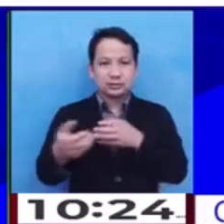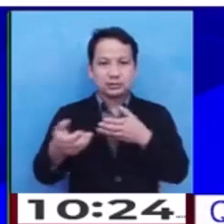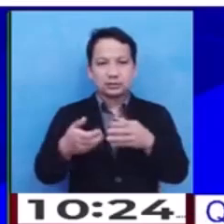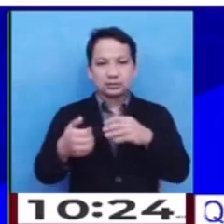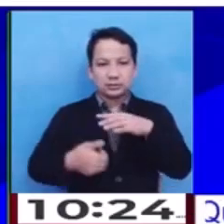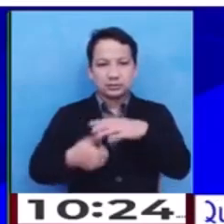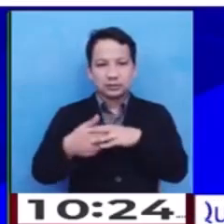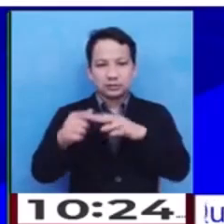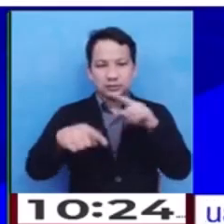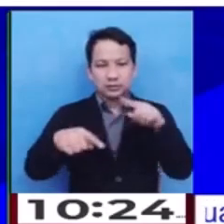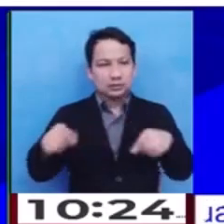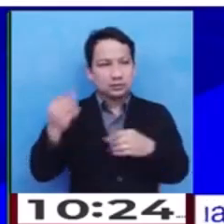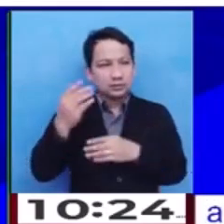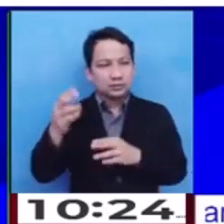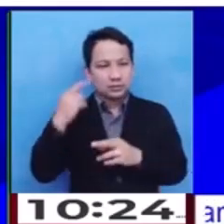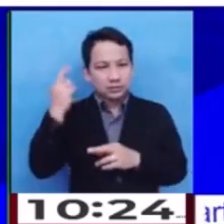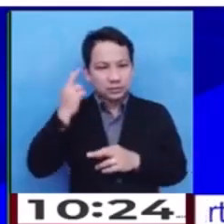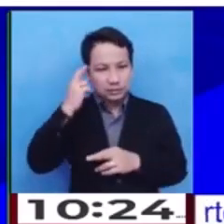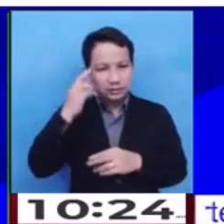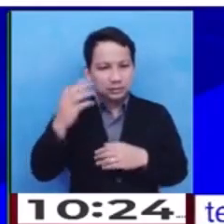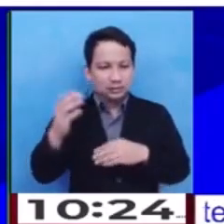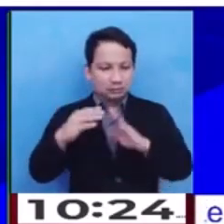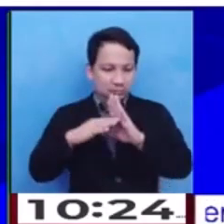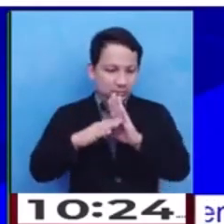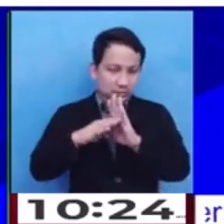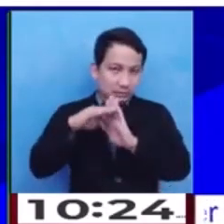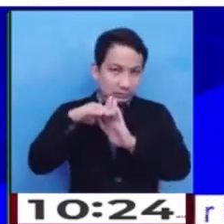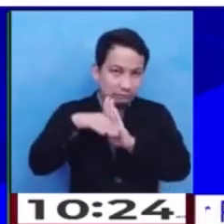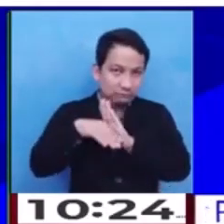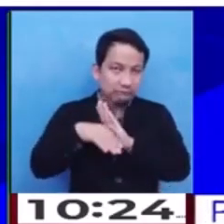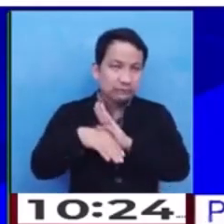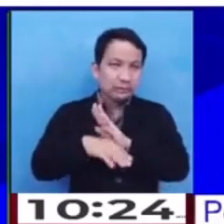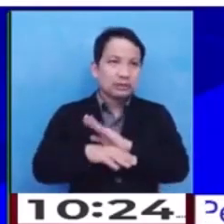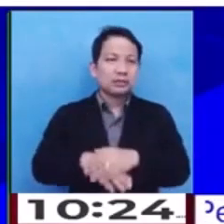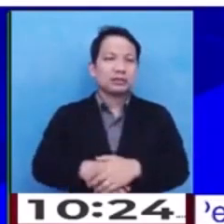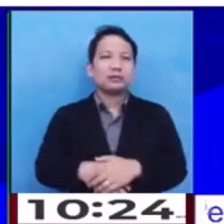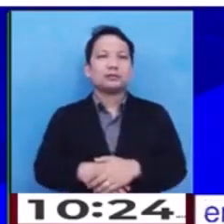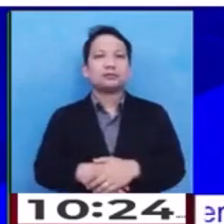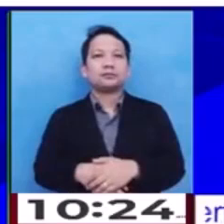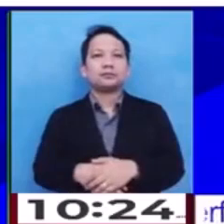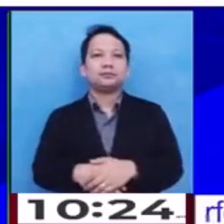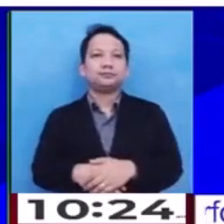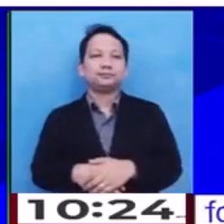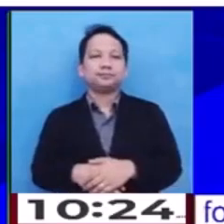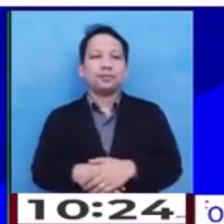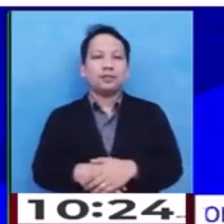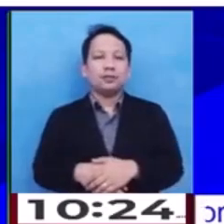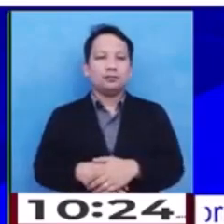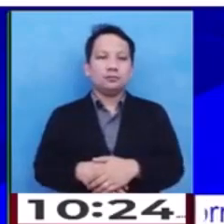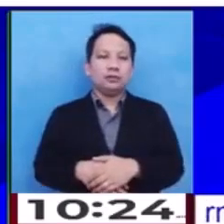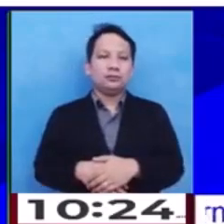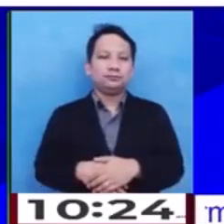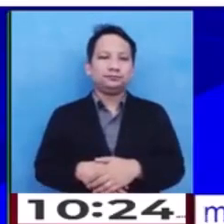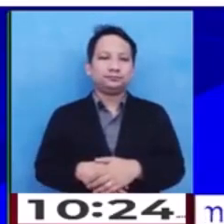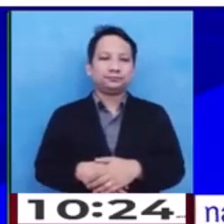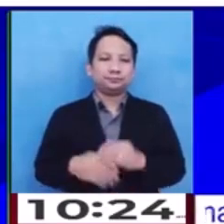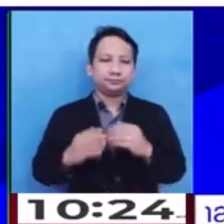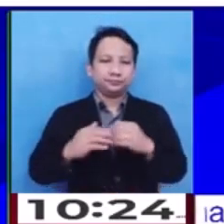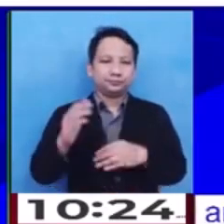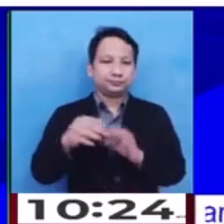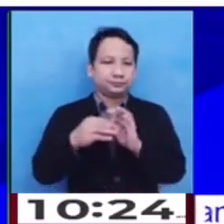result of the decrease in inflation will more than outweigh any residual effects of the